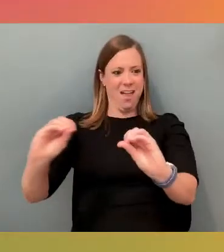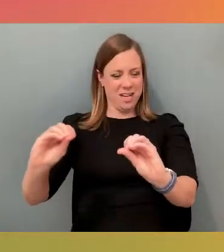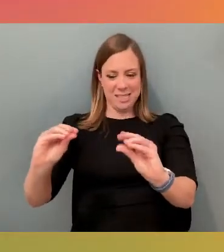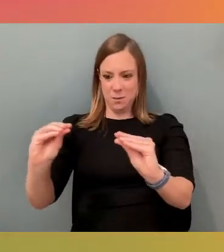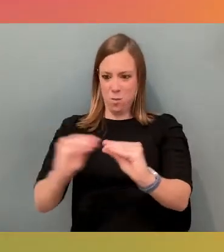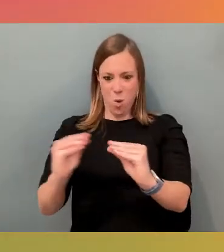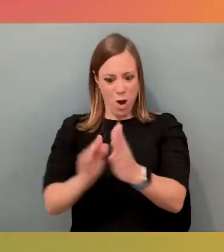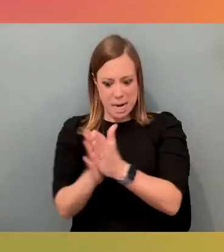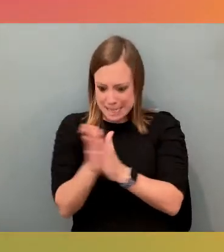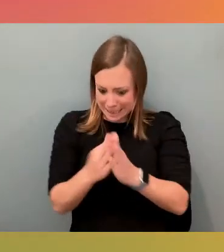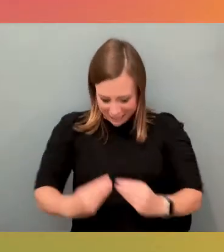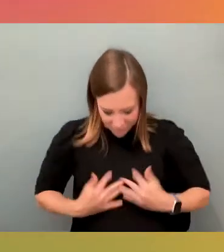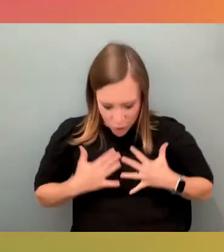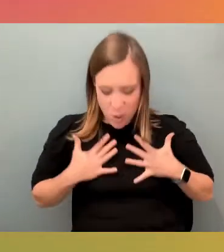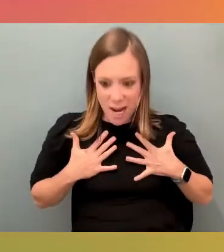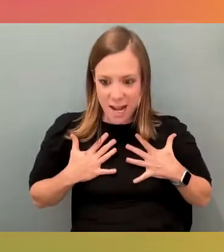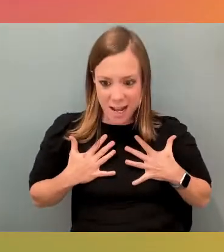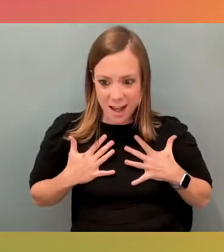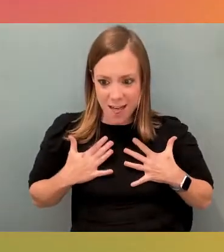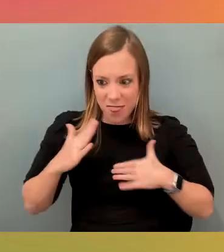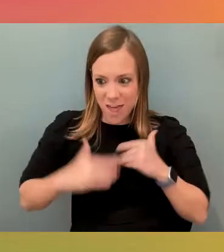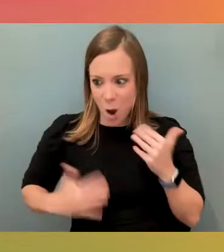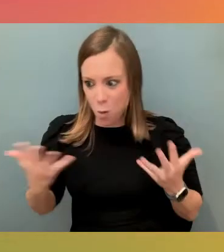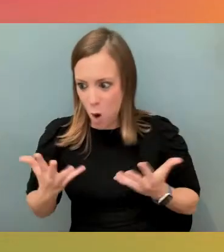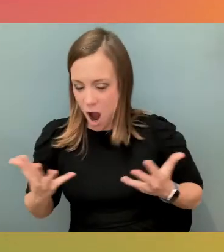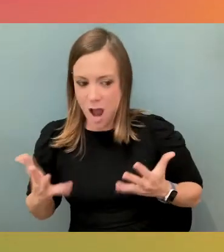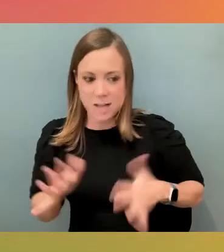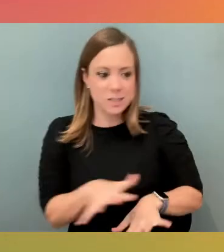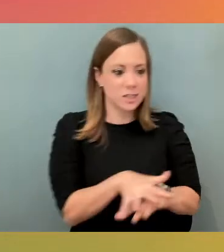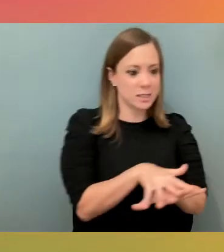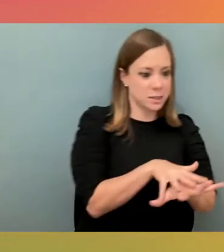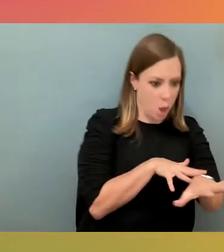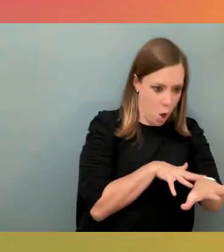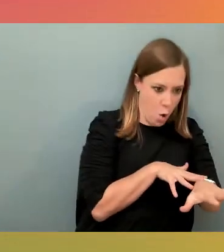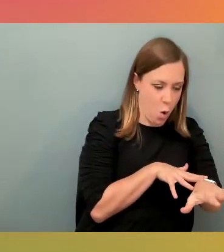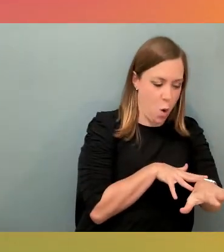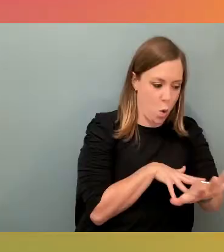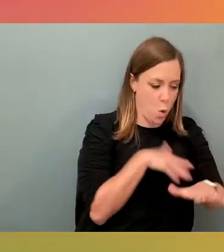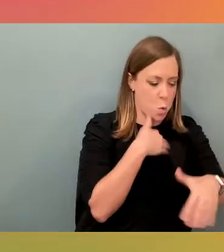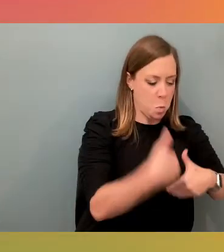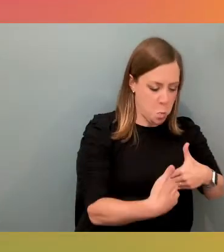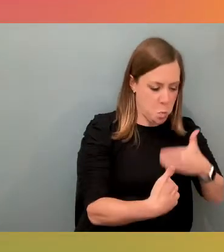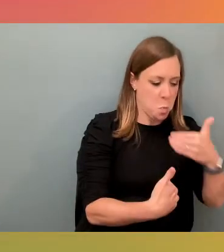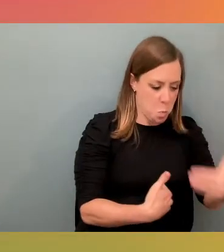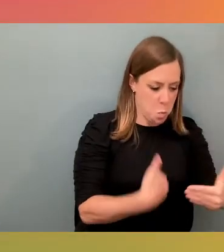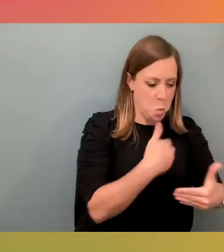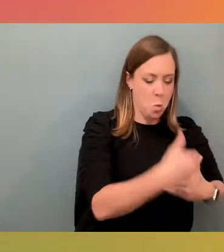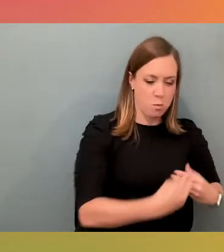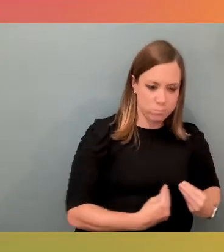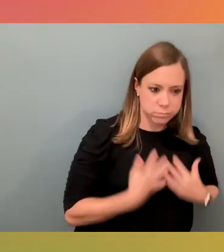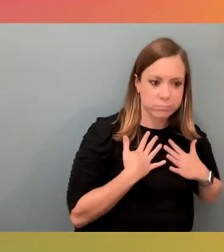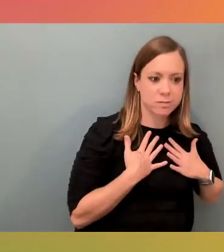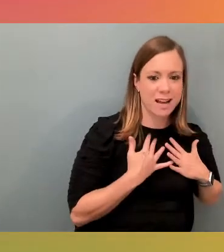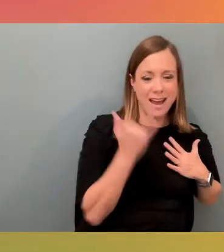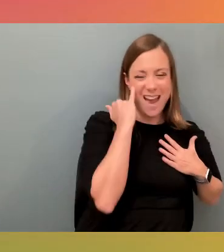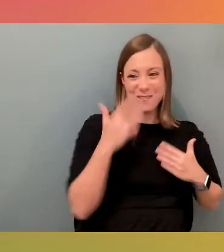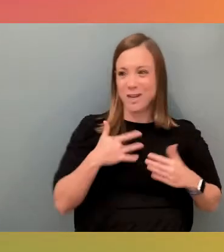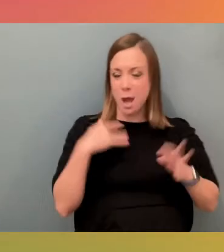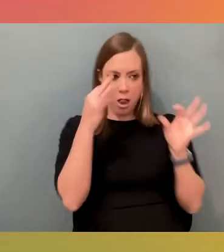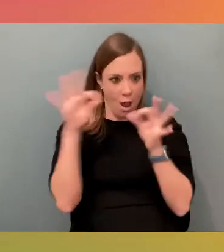slow. In an age of distraction, nothing can feel